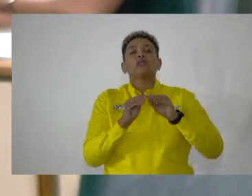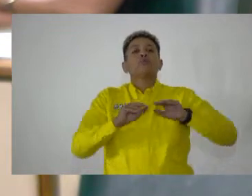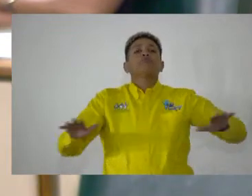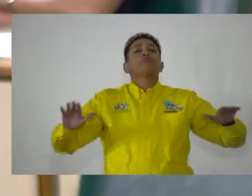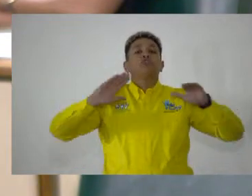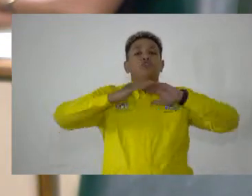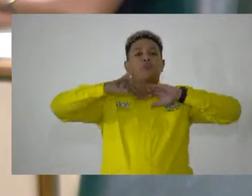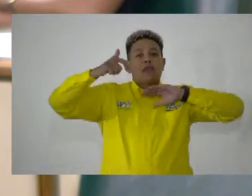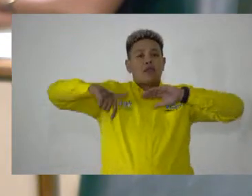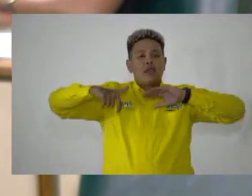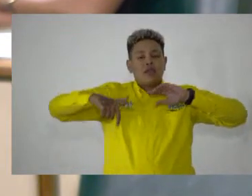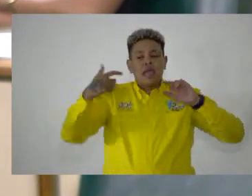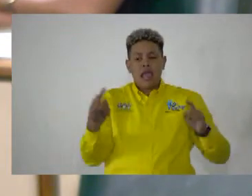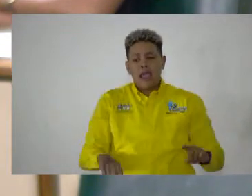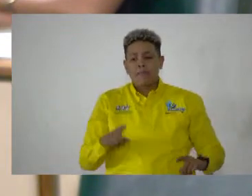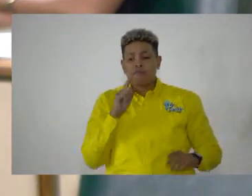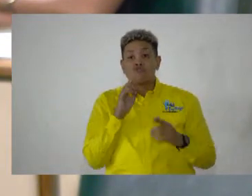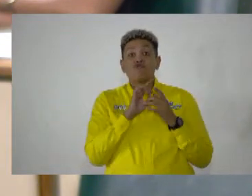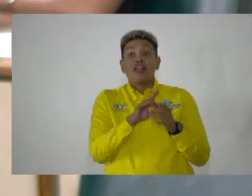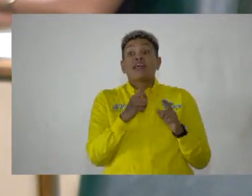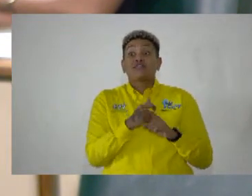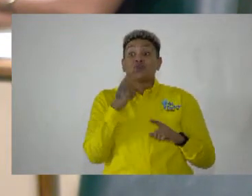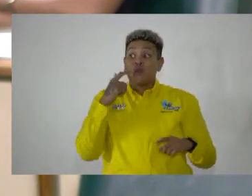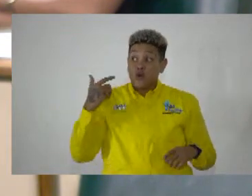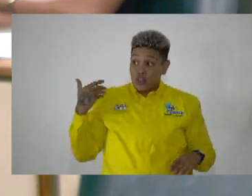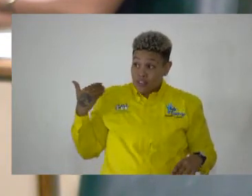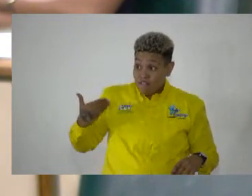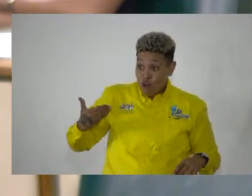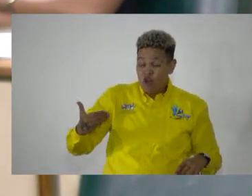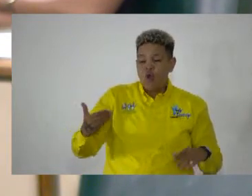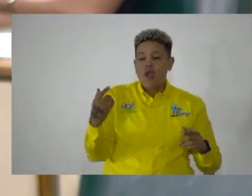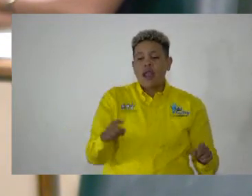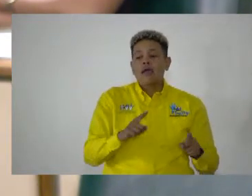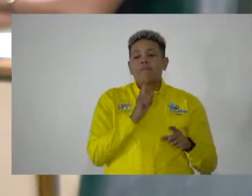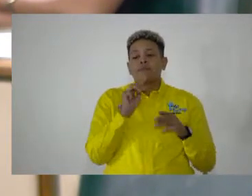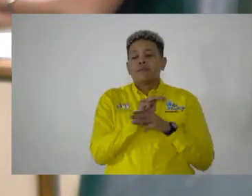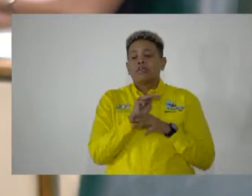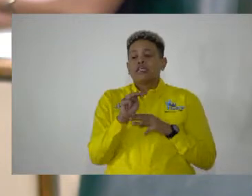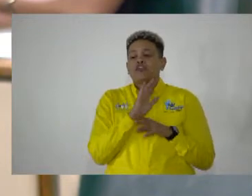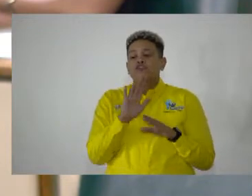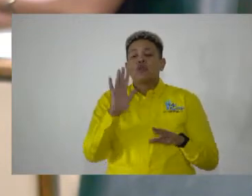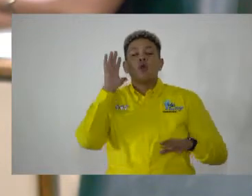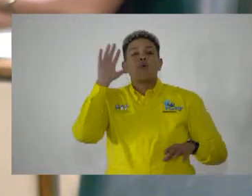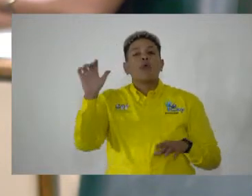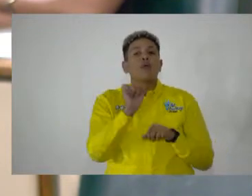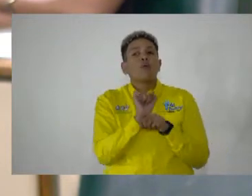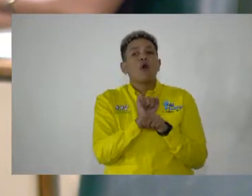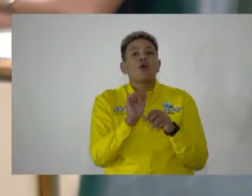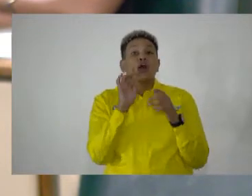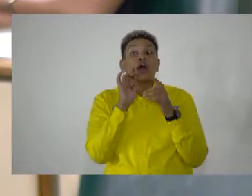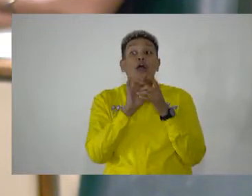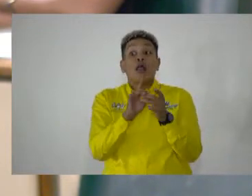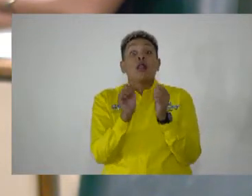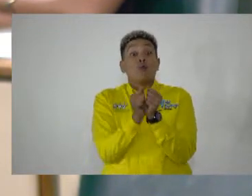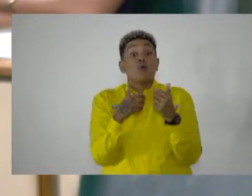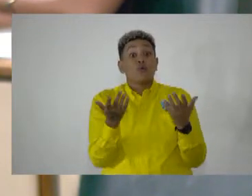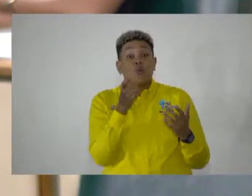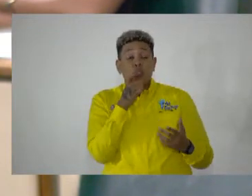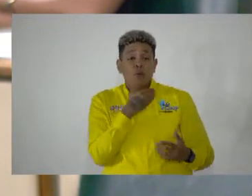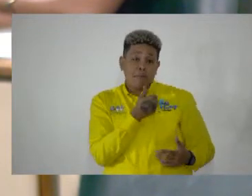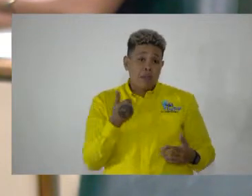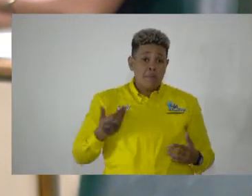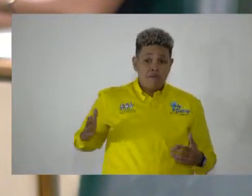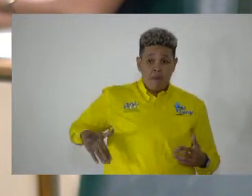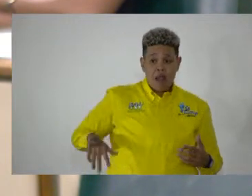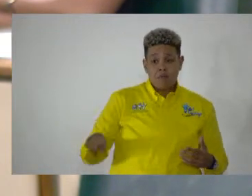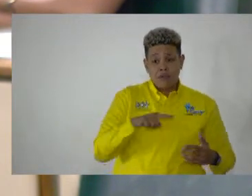Jamaica. Regarding the foregoing, the Ministry will be working in tandem with members of